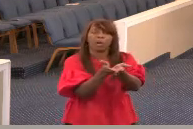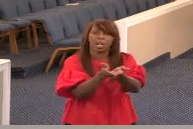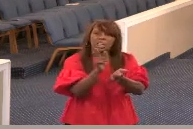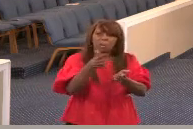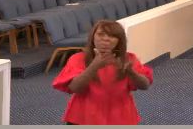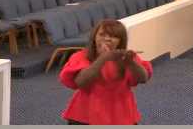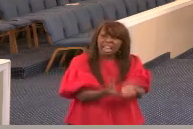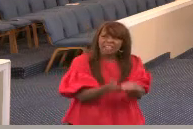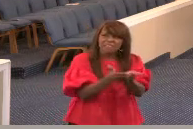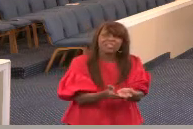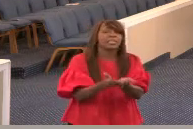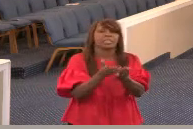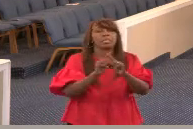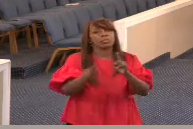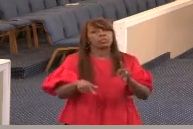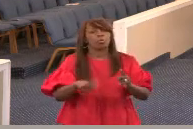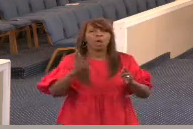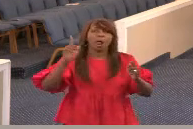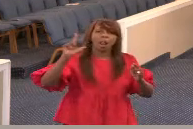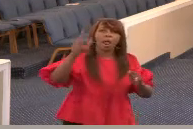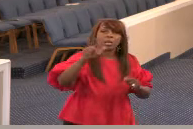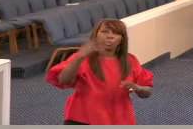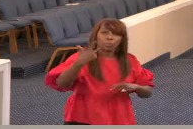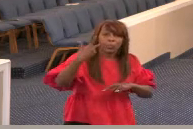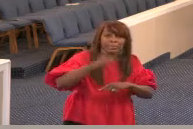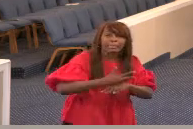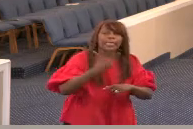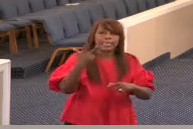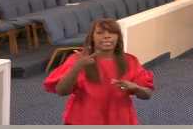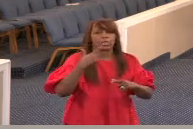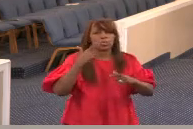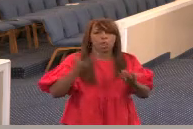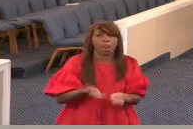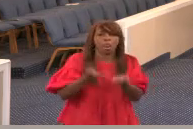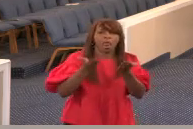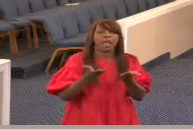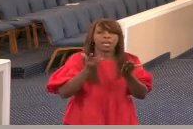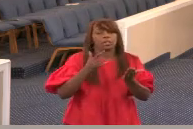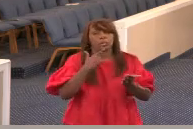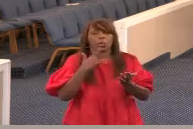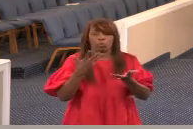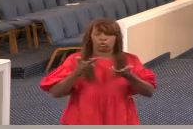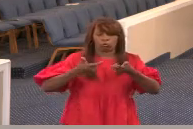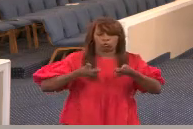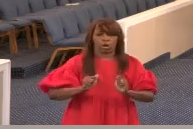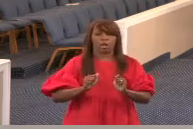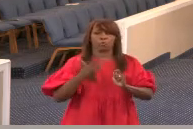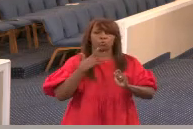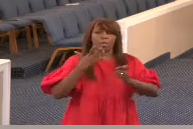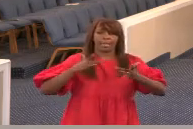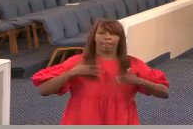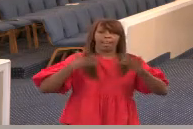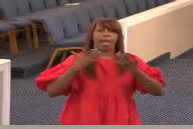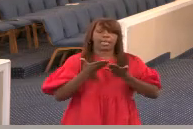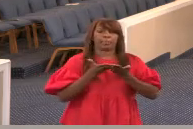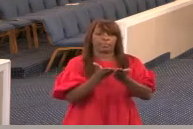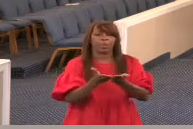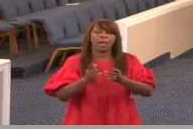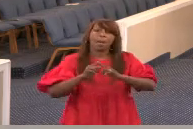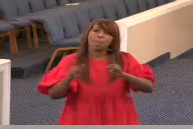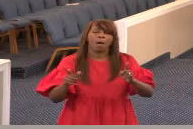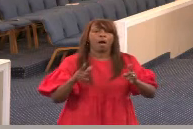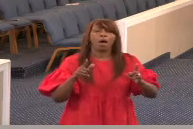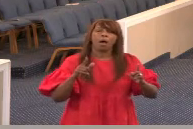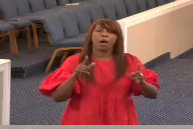And the third day we cast out with our own hands the tackling of the ship, and when neither sun nor